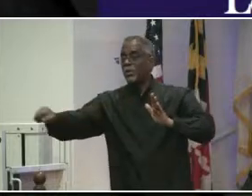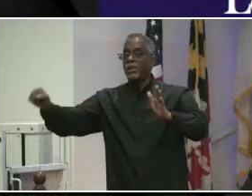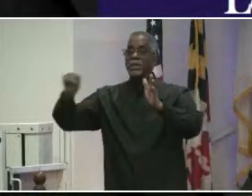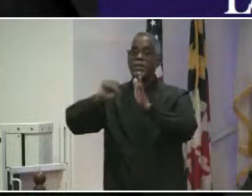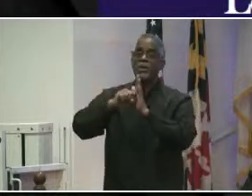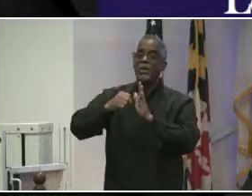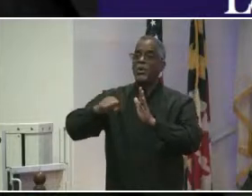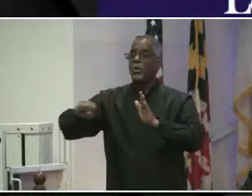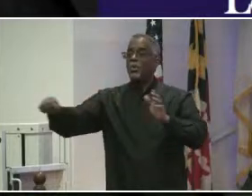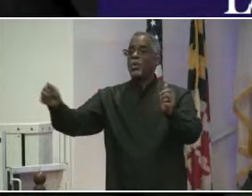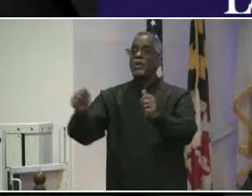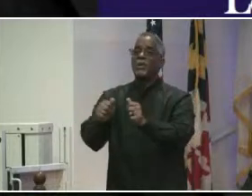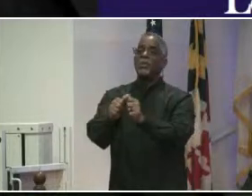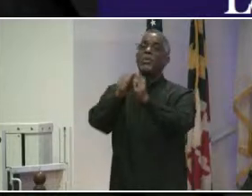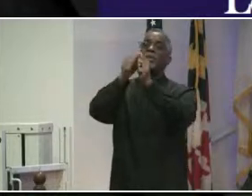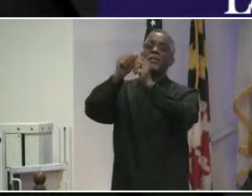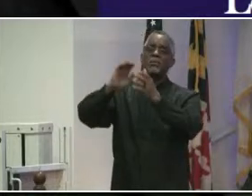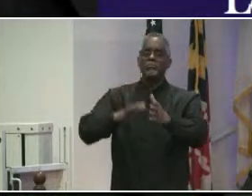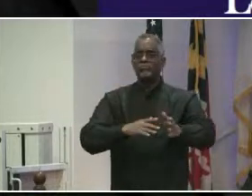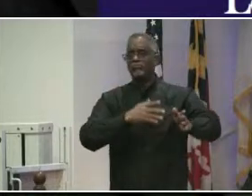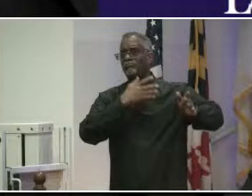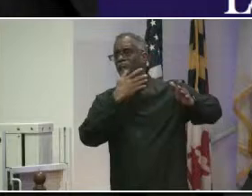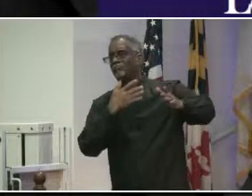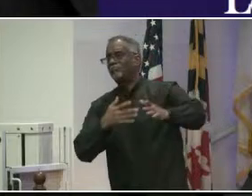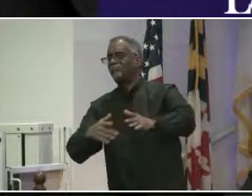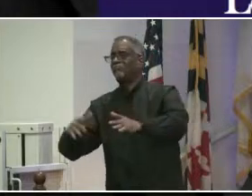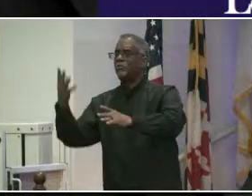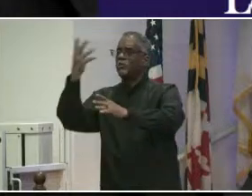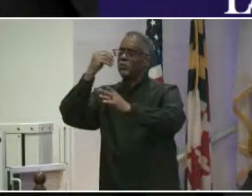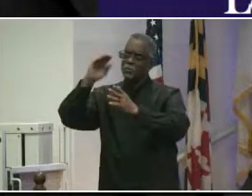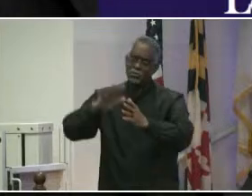heaven ring. Ring with the